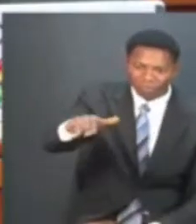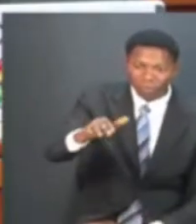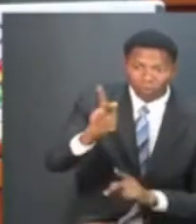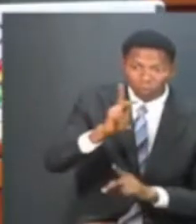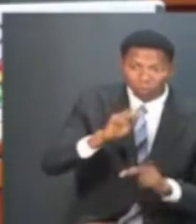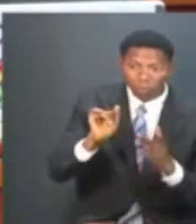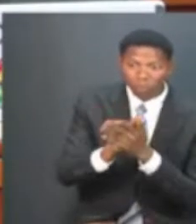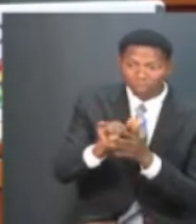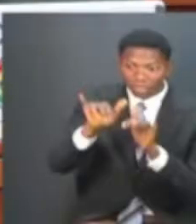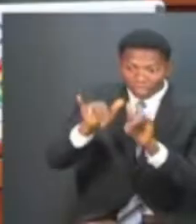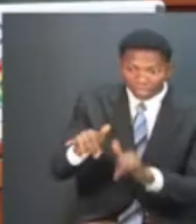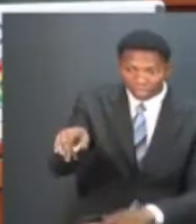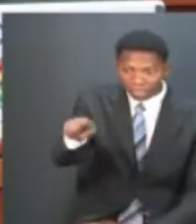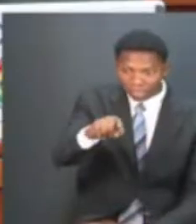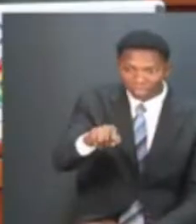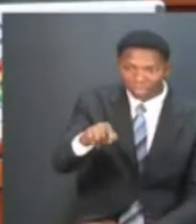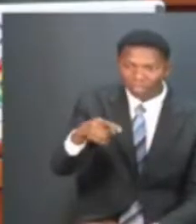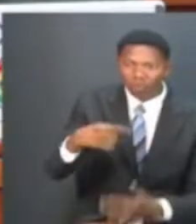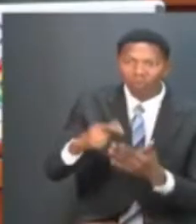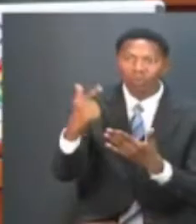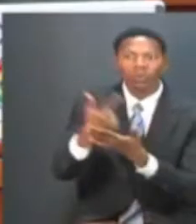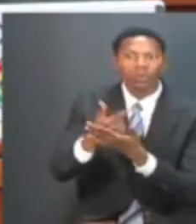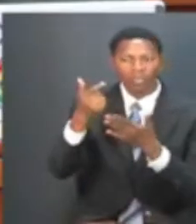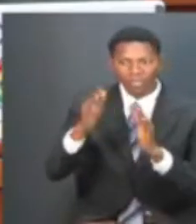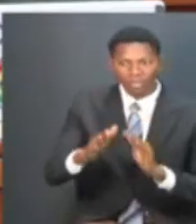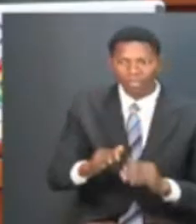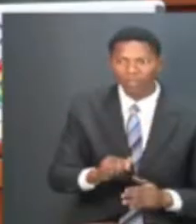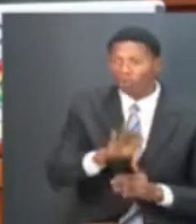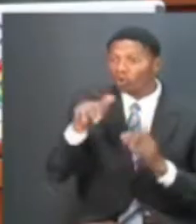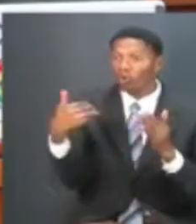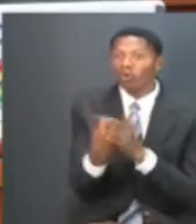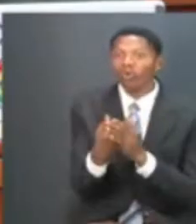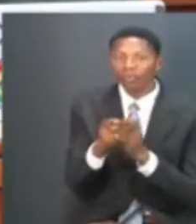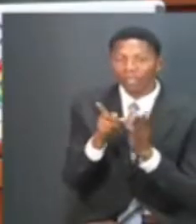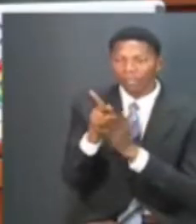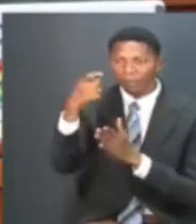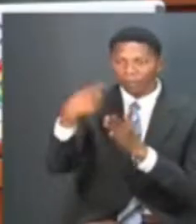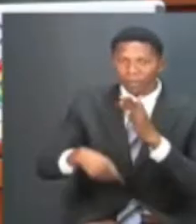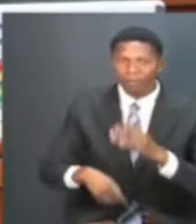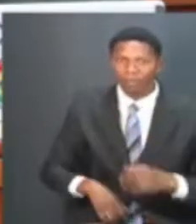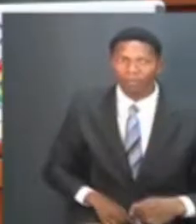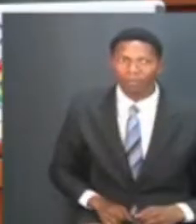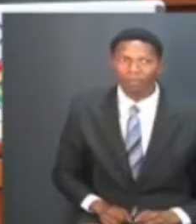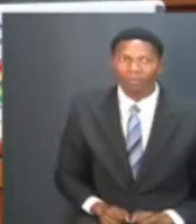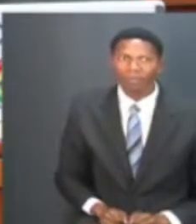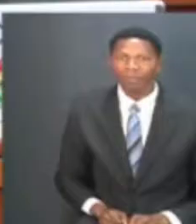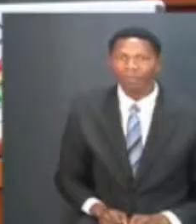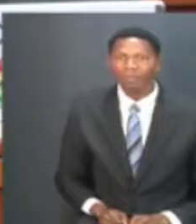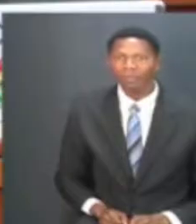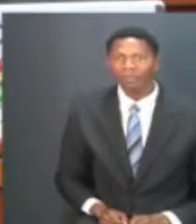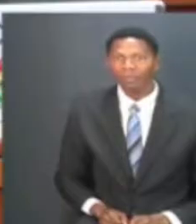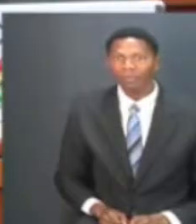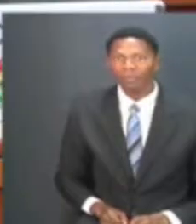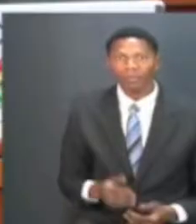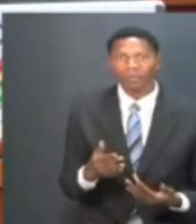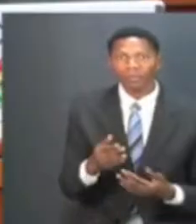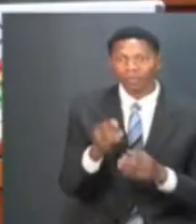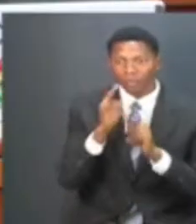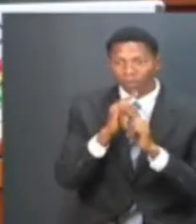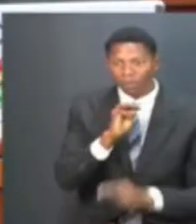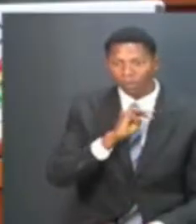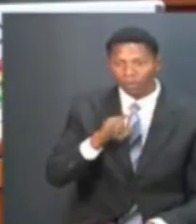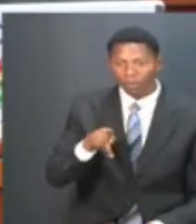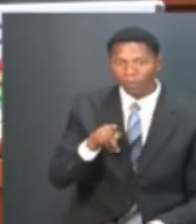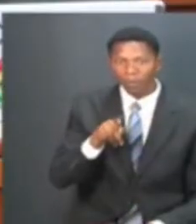Ghanaians. They pay taxes. Remember, let's observe Order 93.5. And so the comment must not